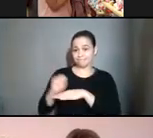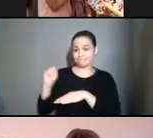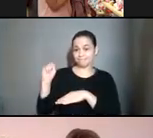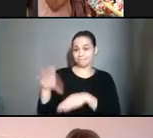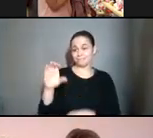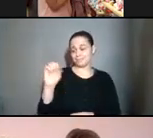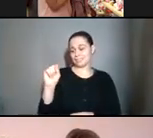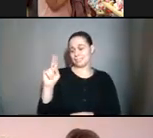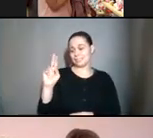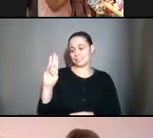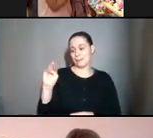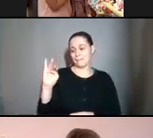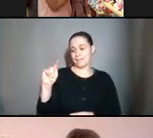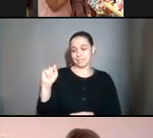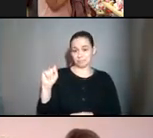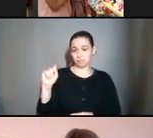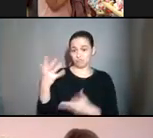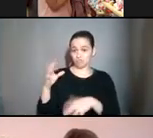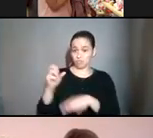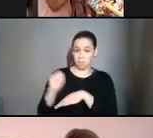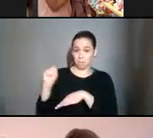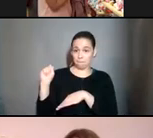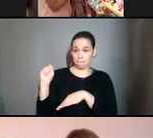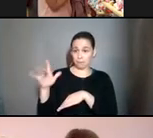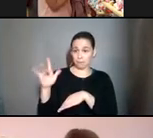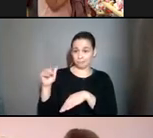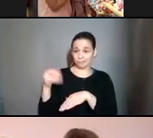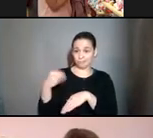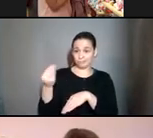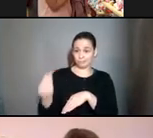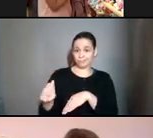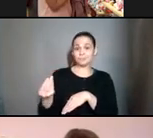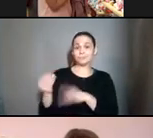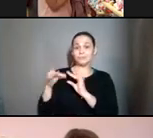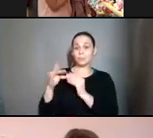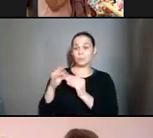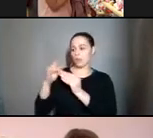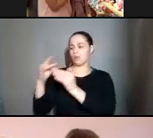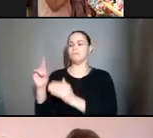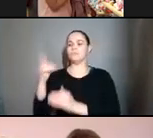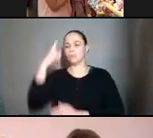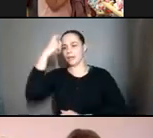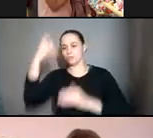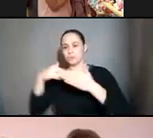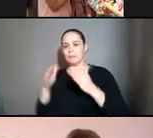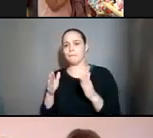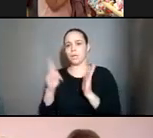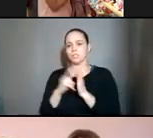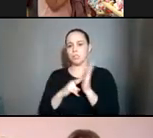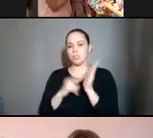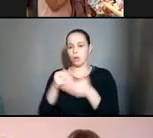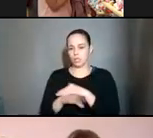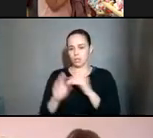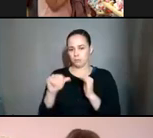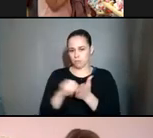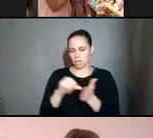After clicking Submit, you will be taken to the Dreambox login page. Enter your email address and